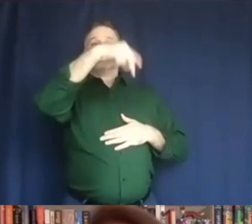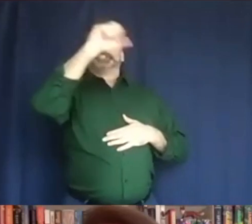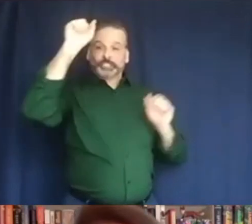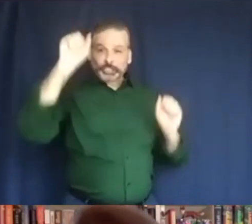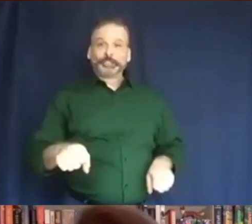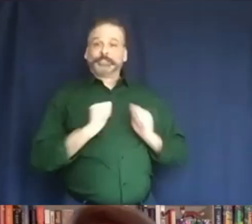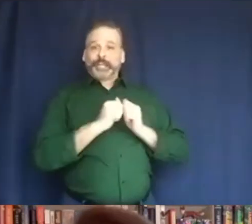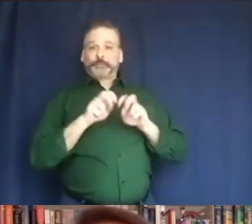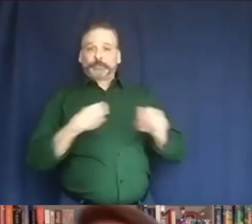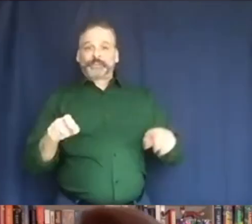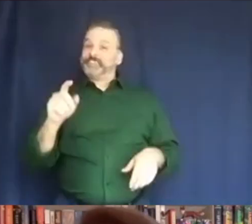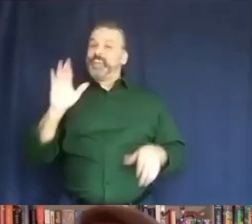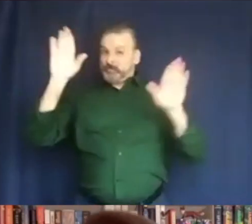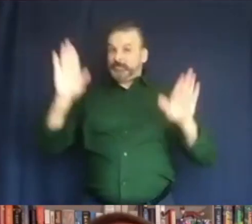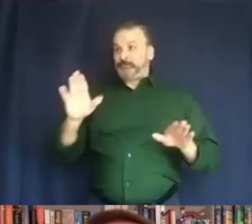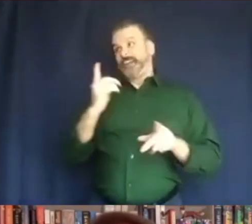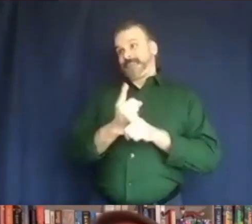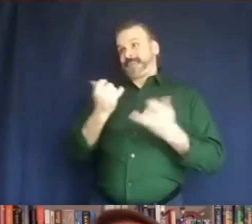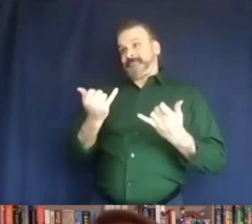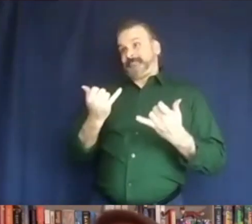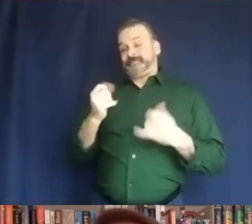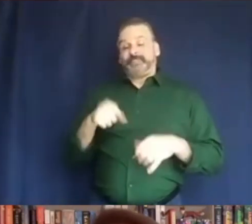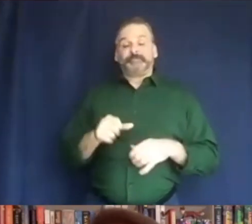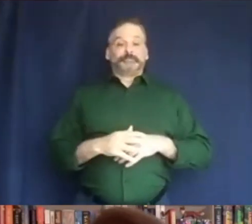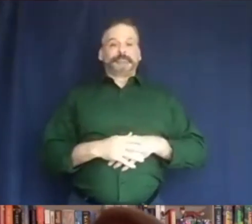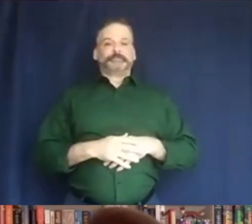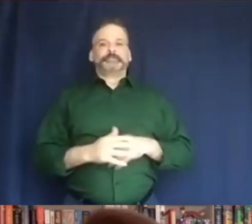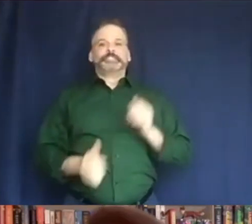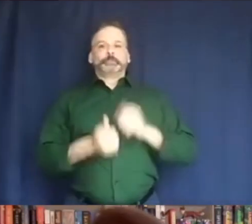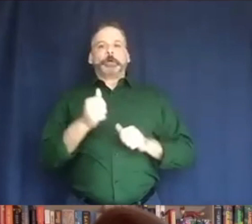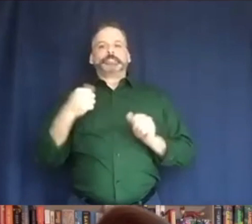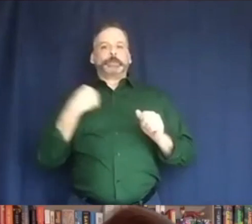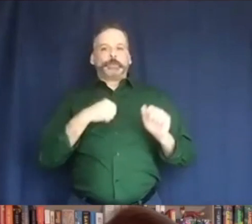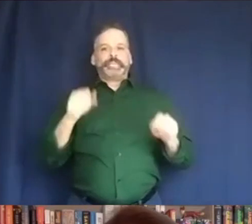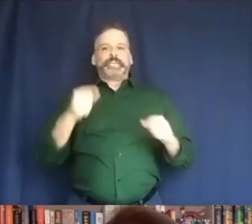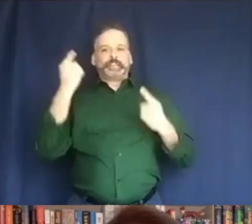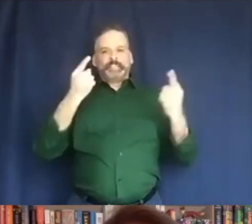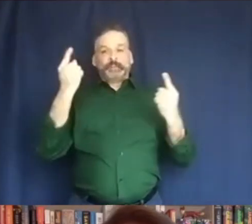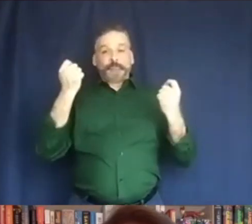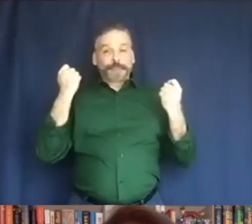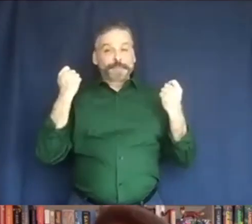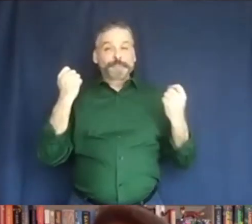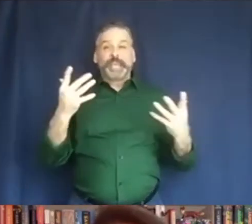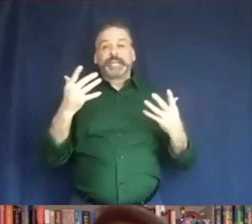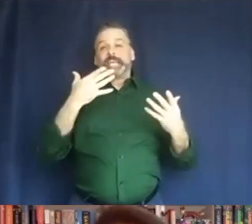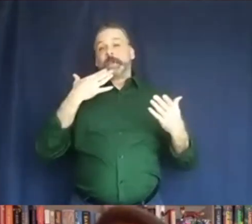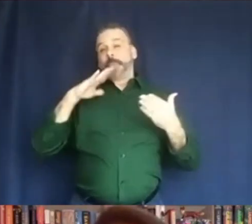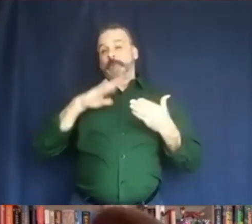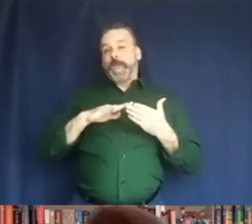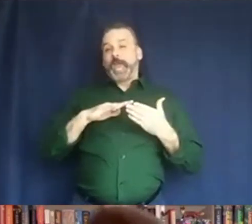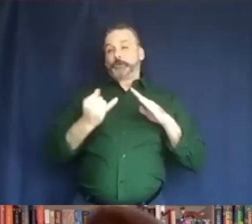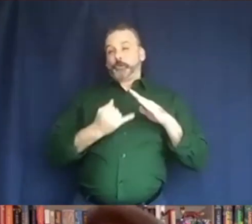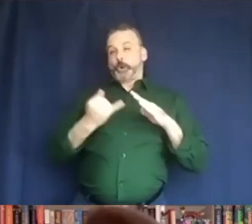right now. Yeah. All right. So mostly we can think of a lot of very bad quarantine. I'm